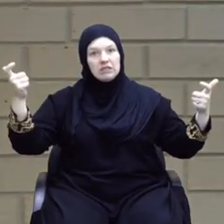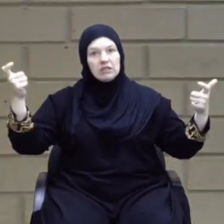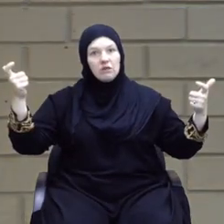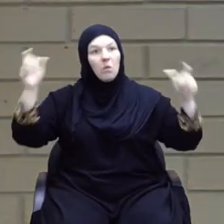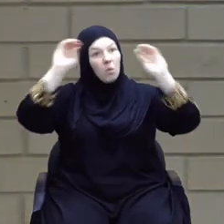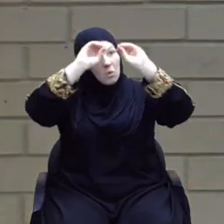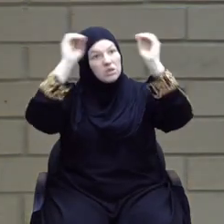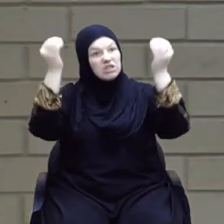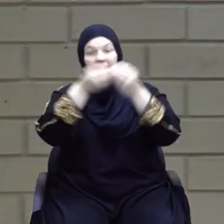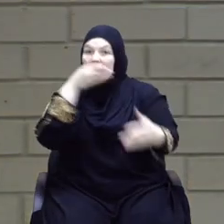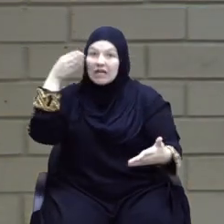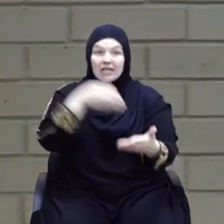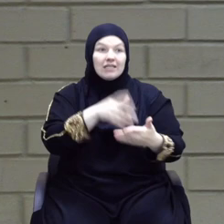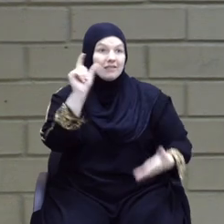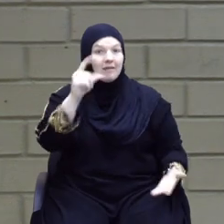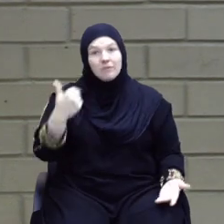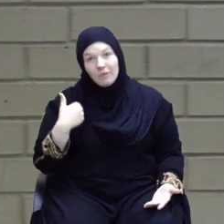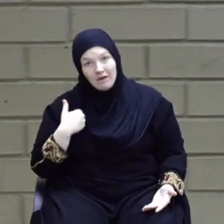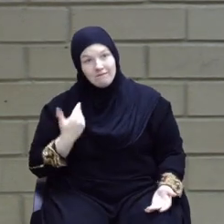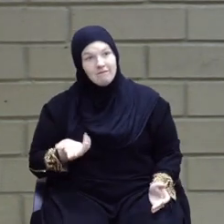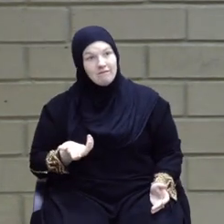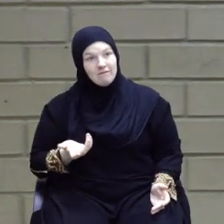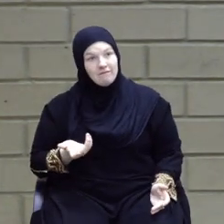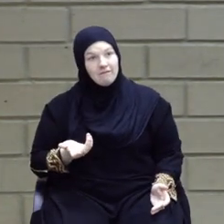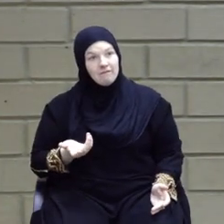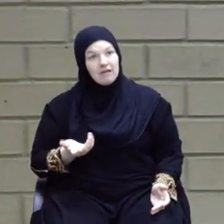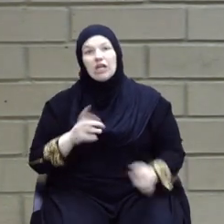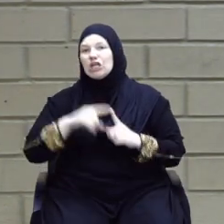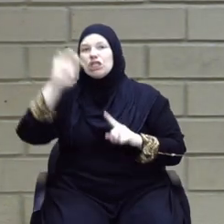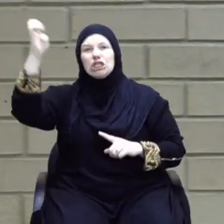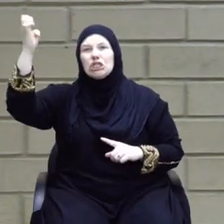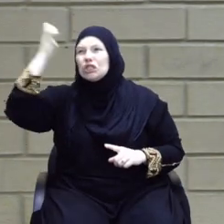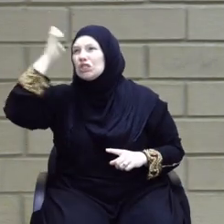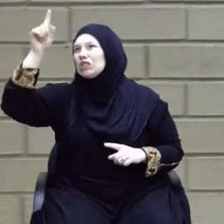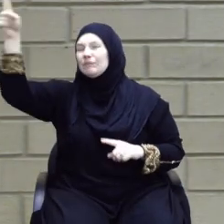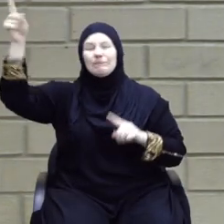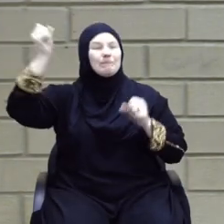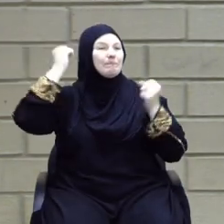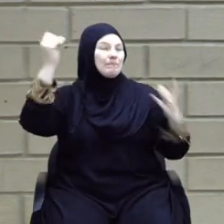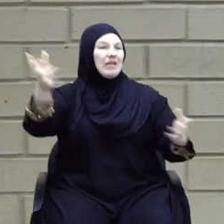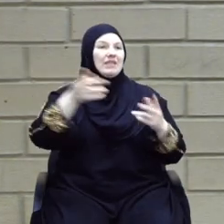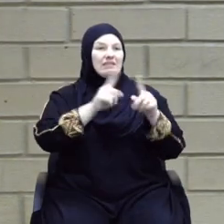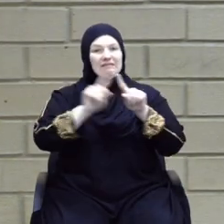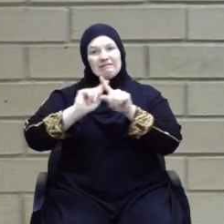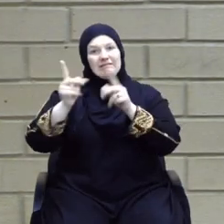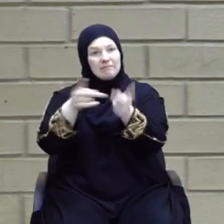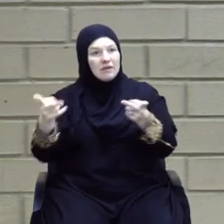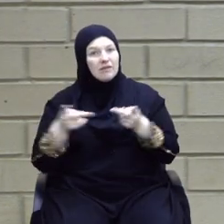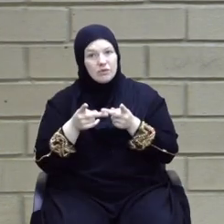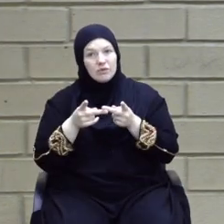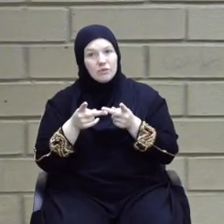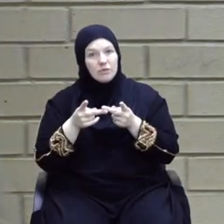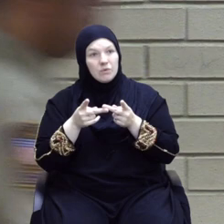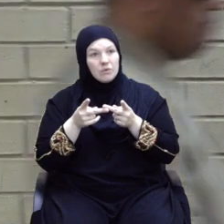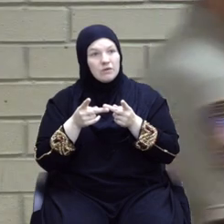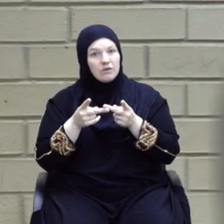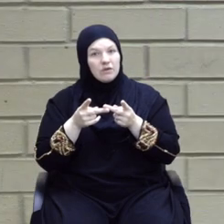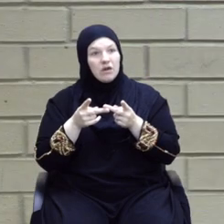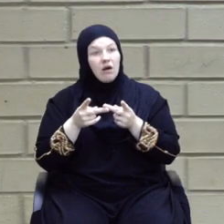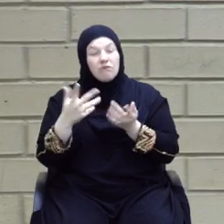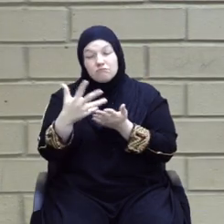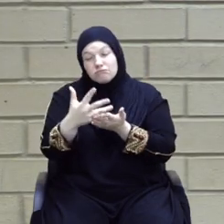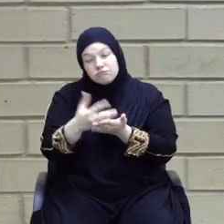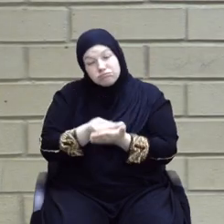in America, in Europe, in many parts of the world, who are making money, making